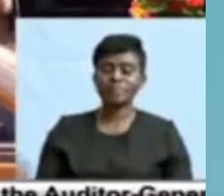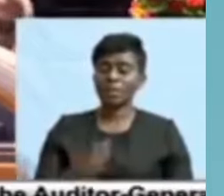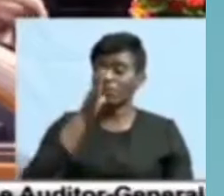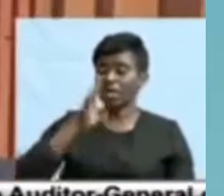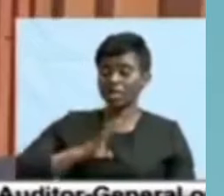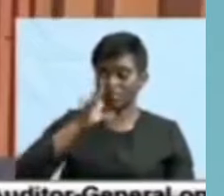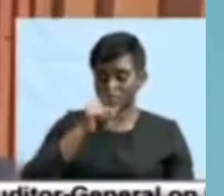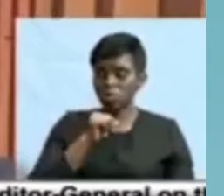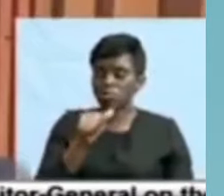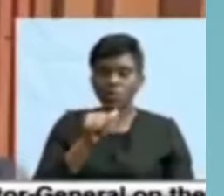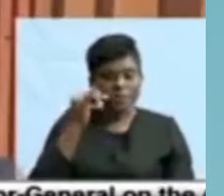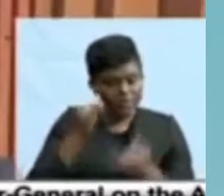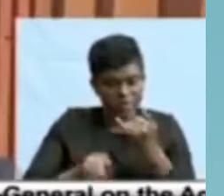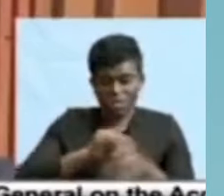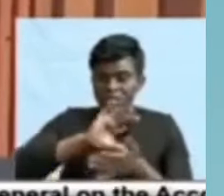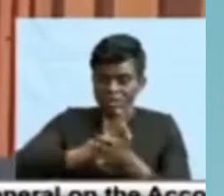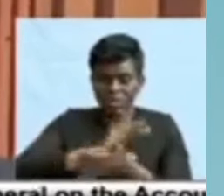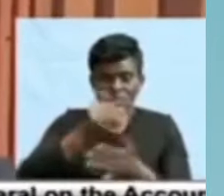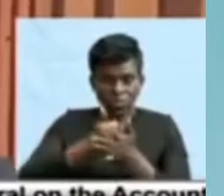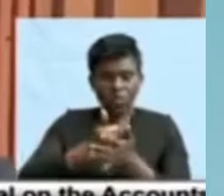Speaker, not to exhaust all the 8 minutes,